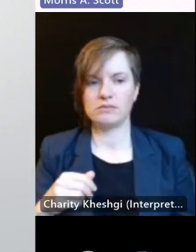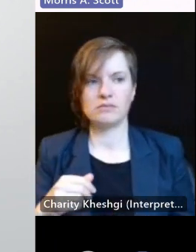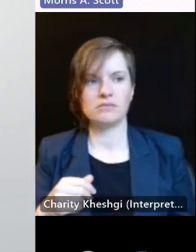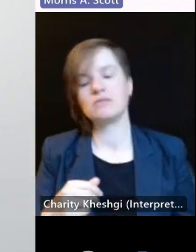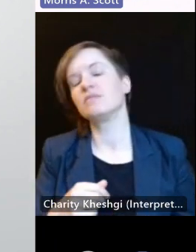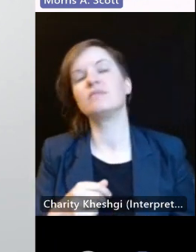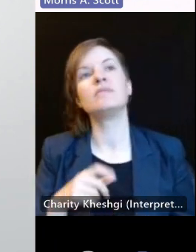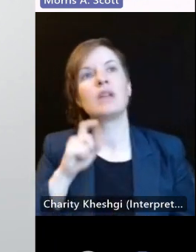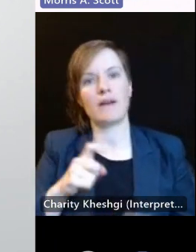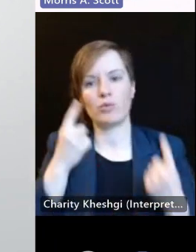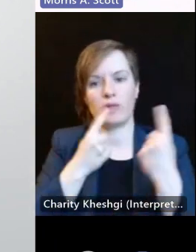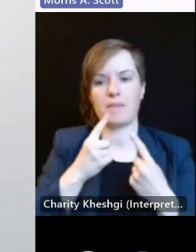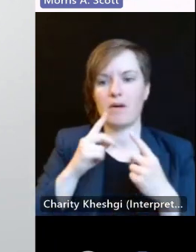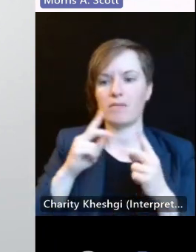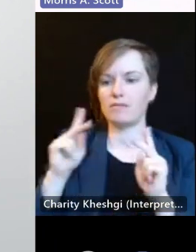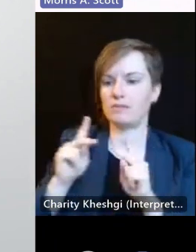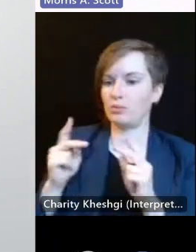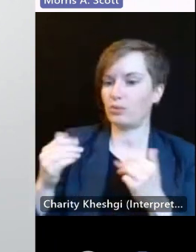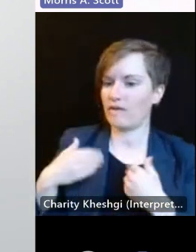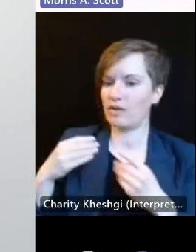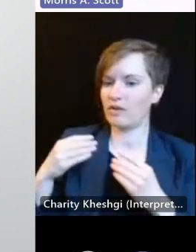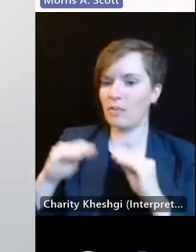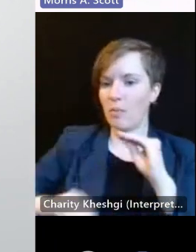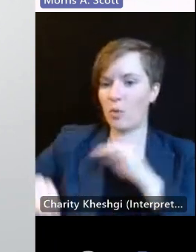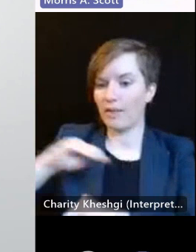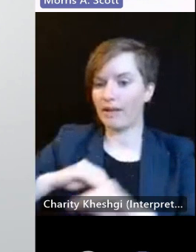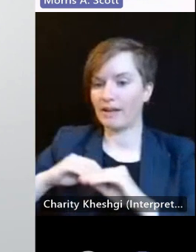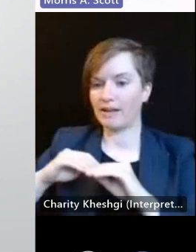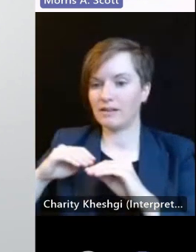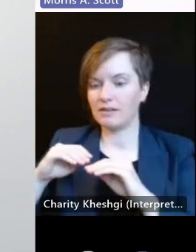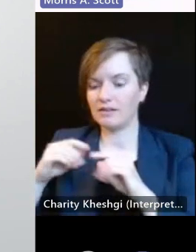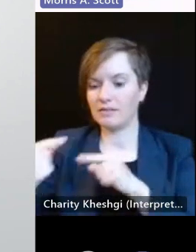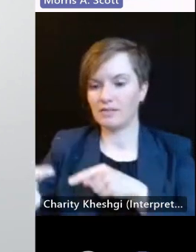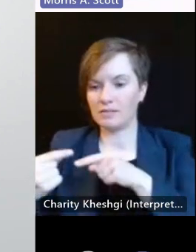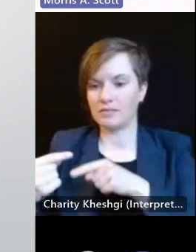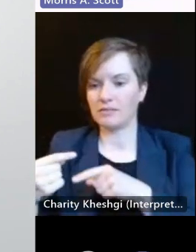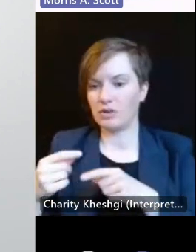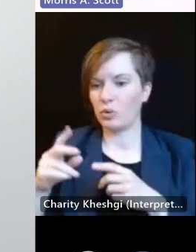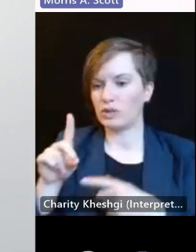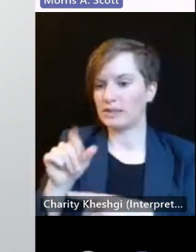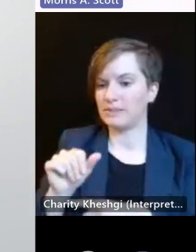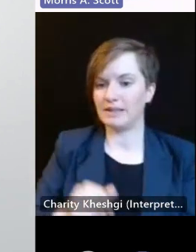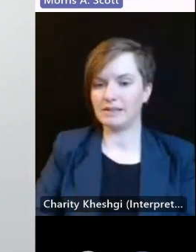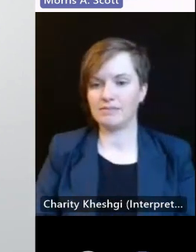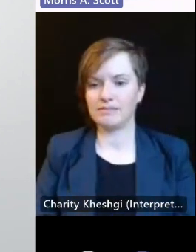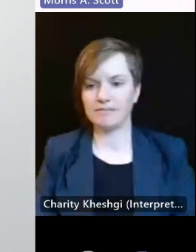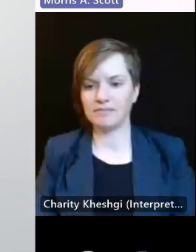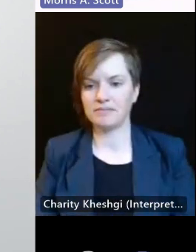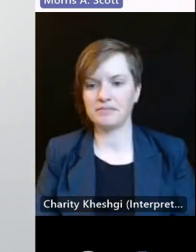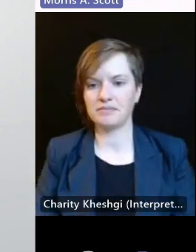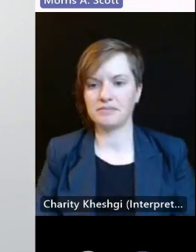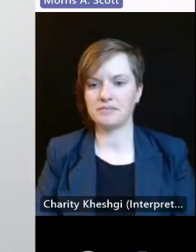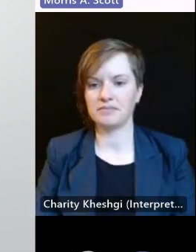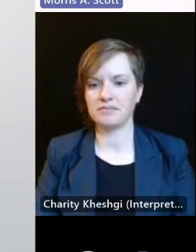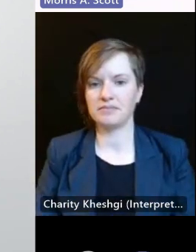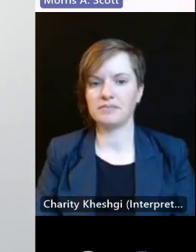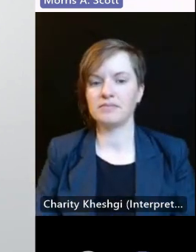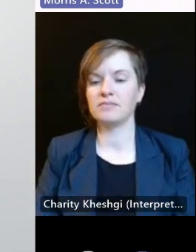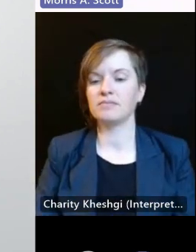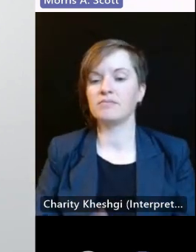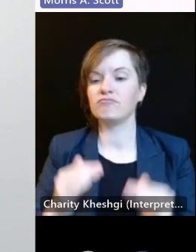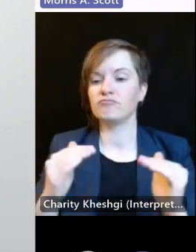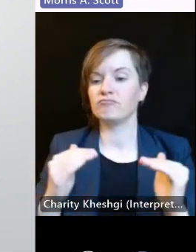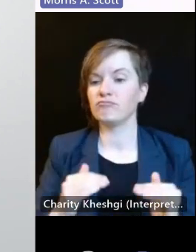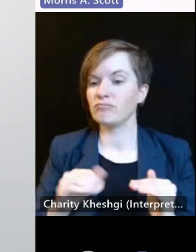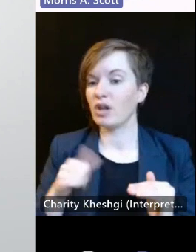mobility issues, mobility disabilities. Another point about accessible shelters and facilities is that